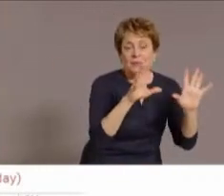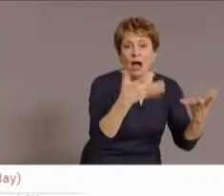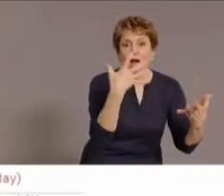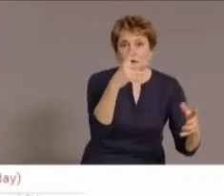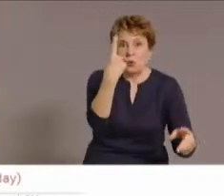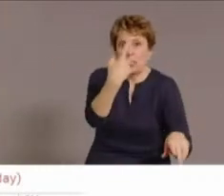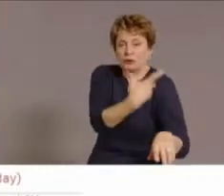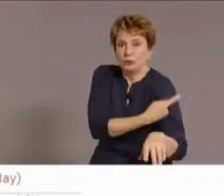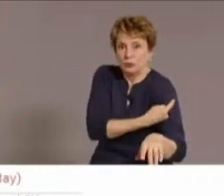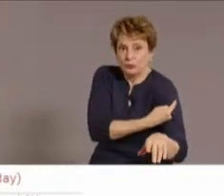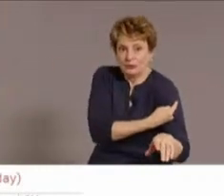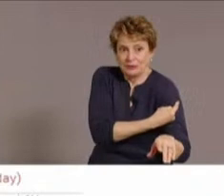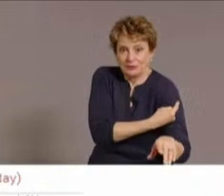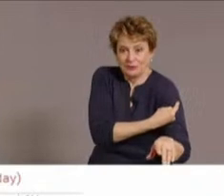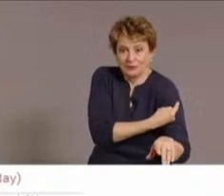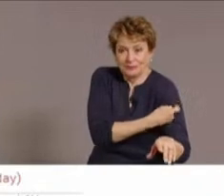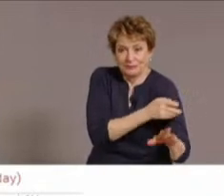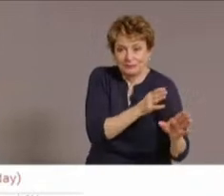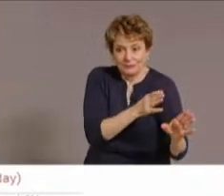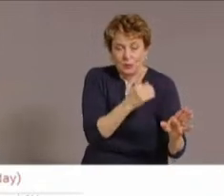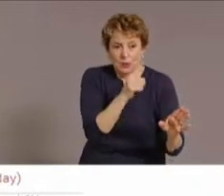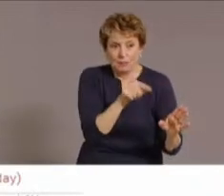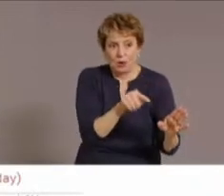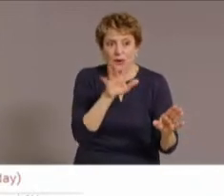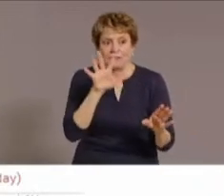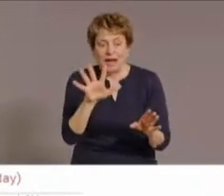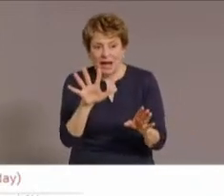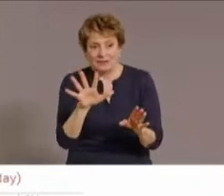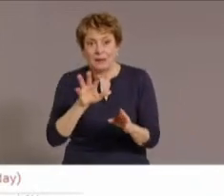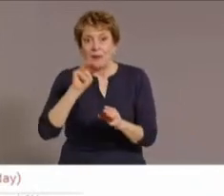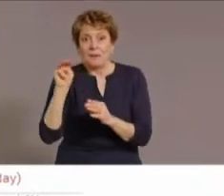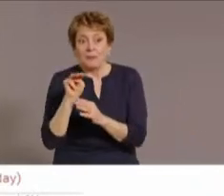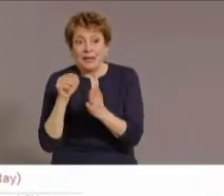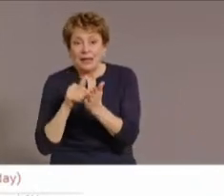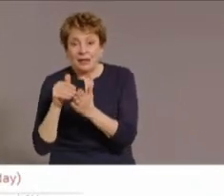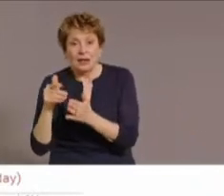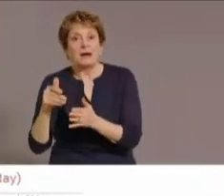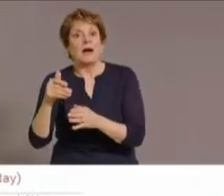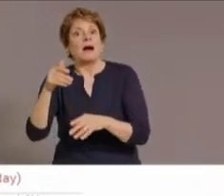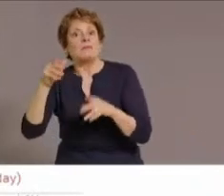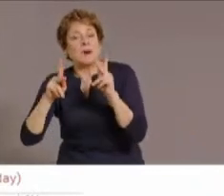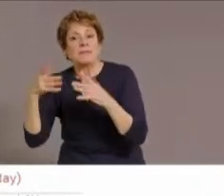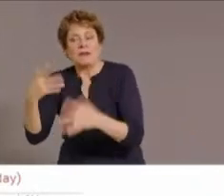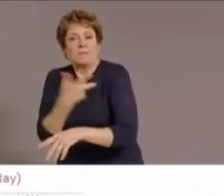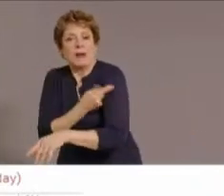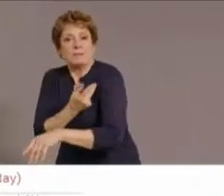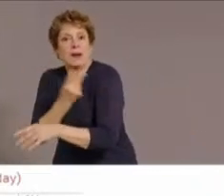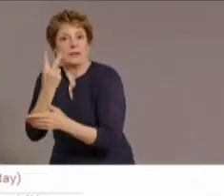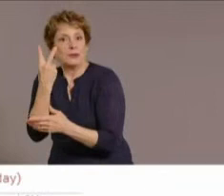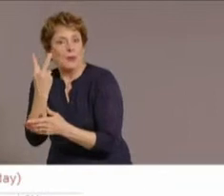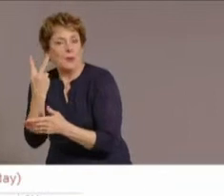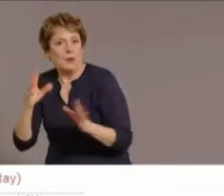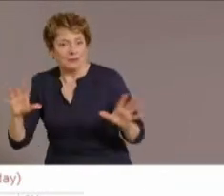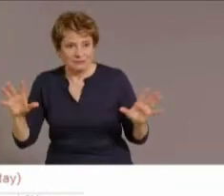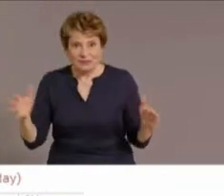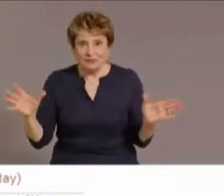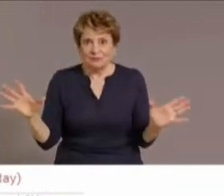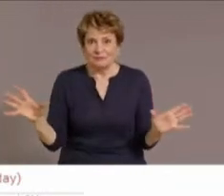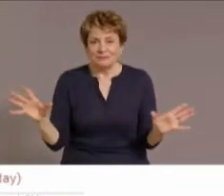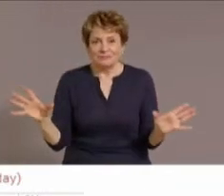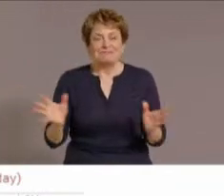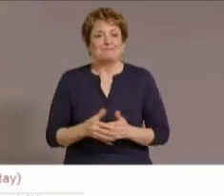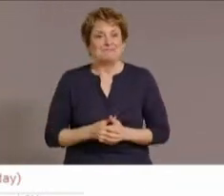been fully vaccinated. So we're very excited about hitting that milestone. There's still a lot of work to do, but we'll talk to you about some of